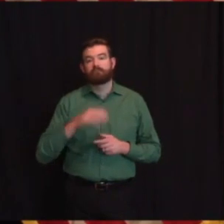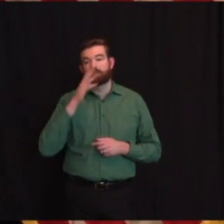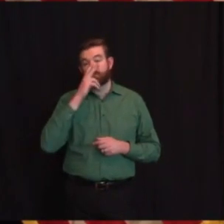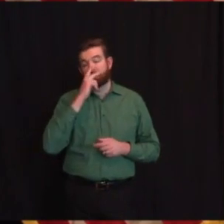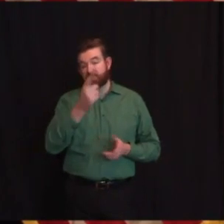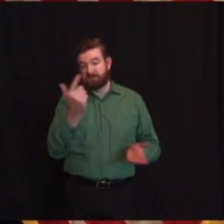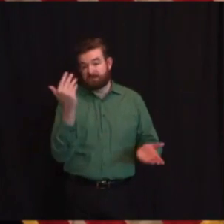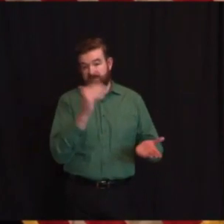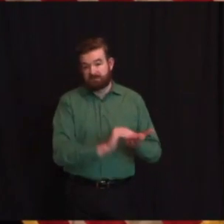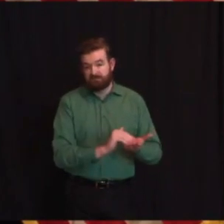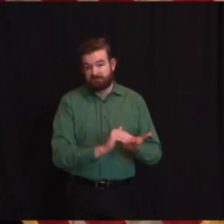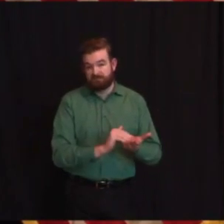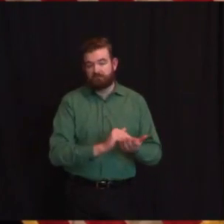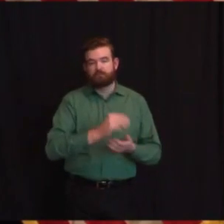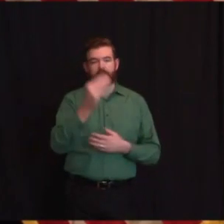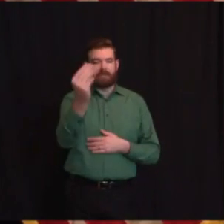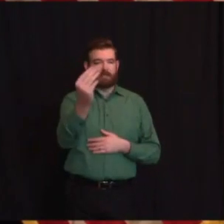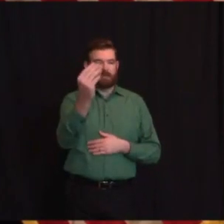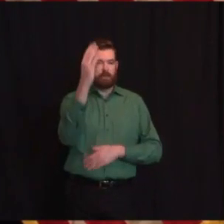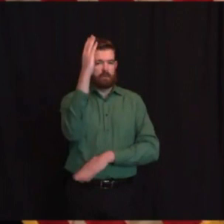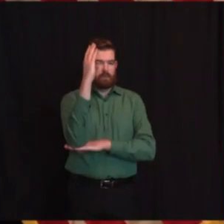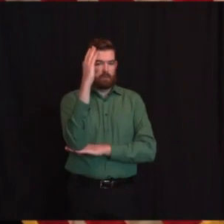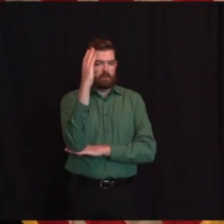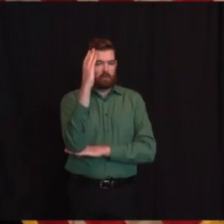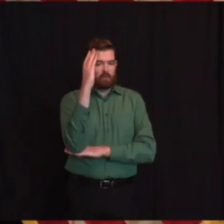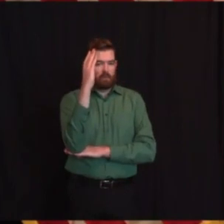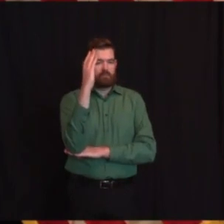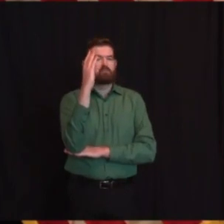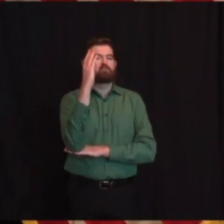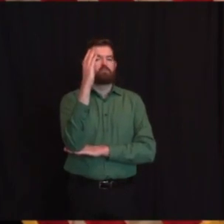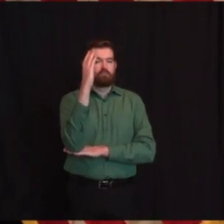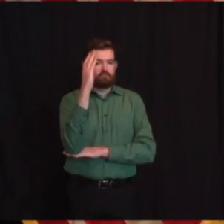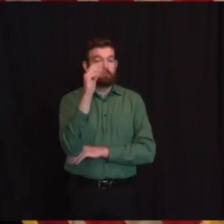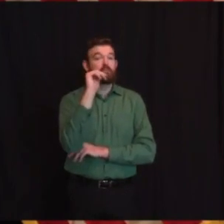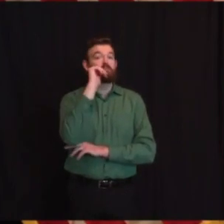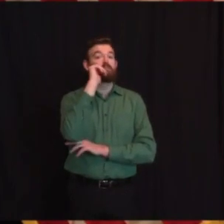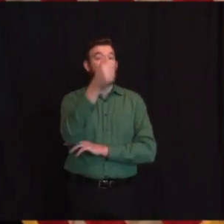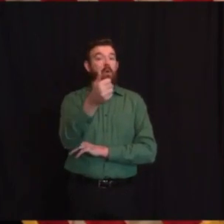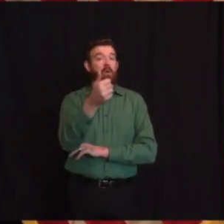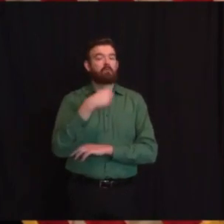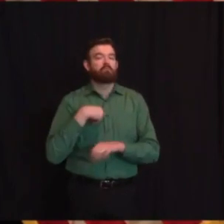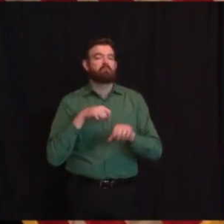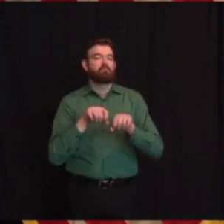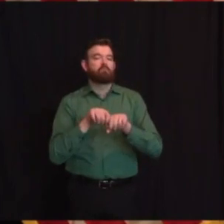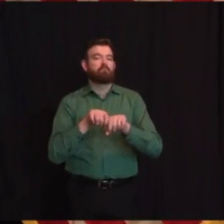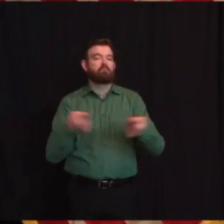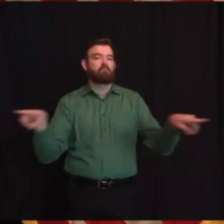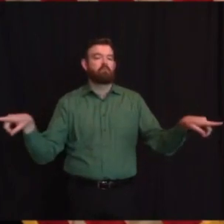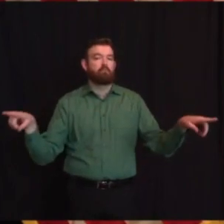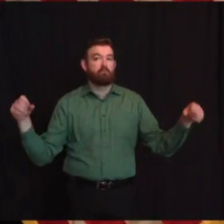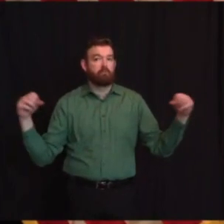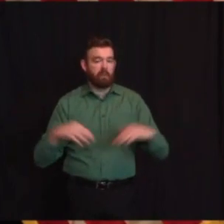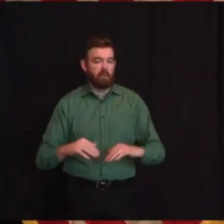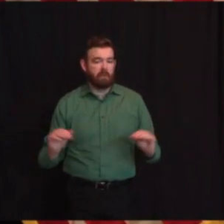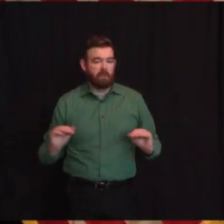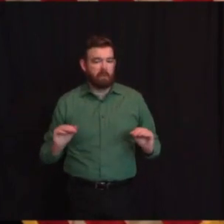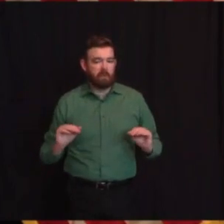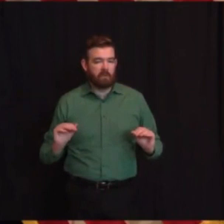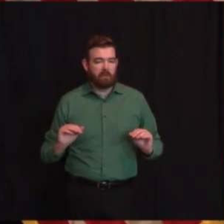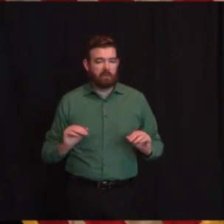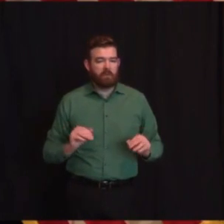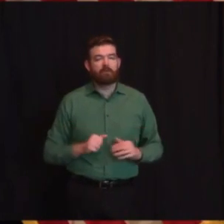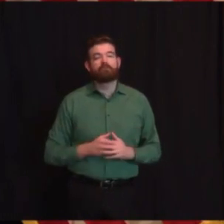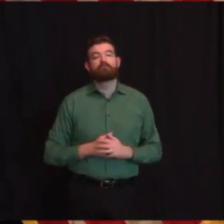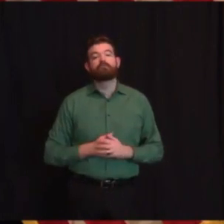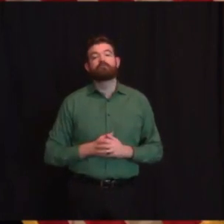we hope at noon on Monday electronically tomorrow. I want to say this is the end. You know, this has been as